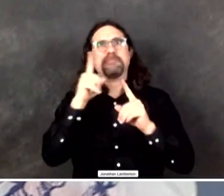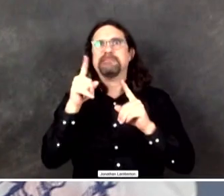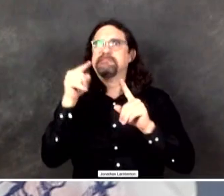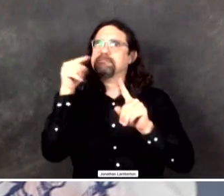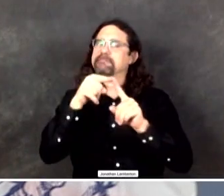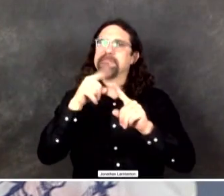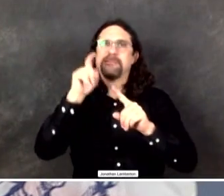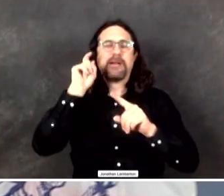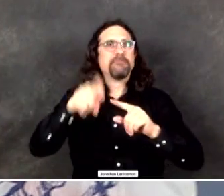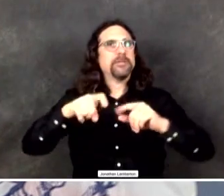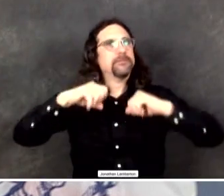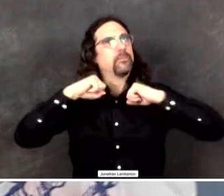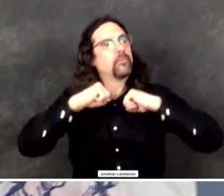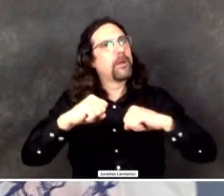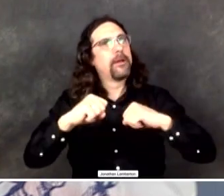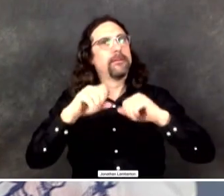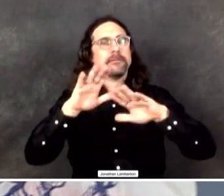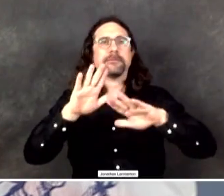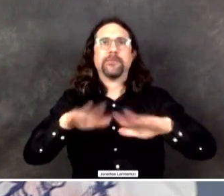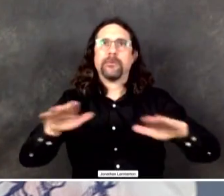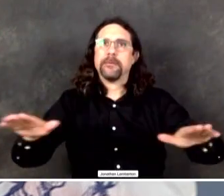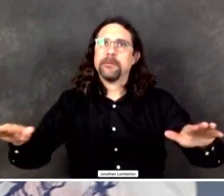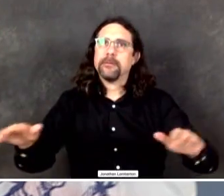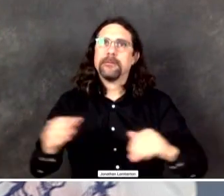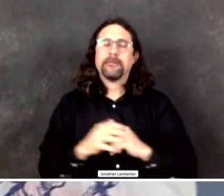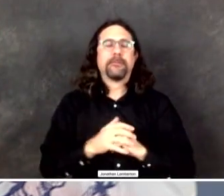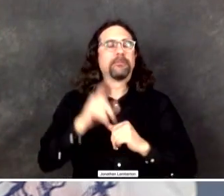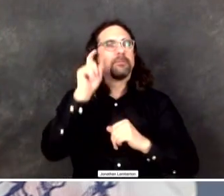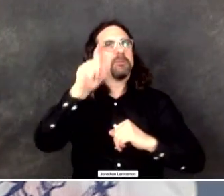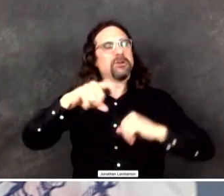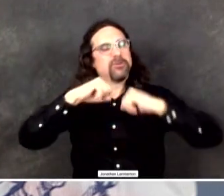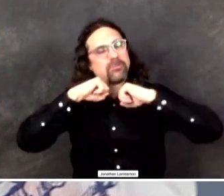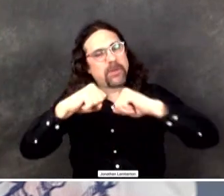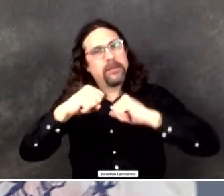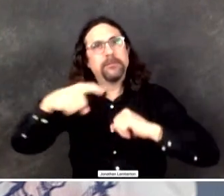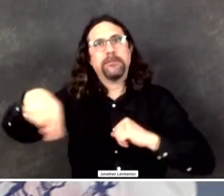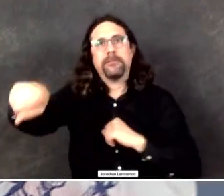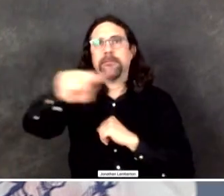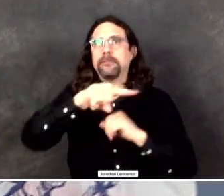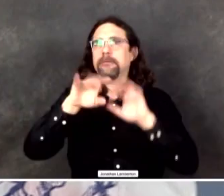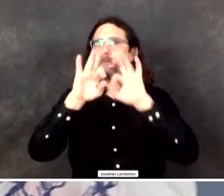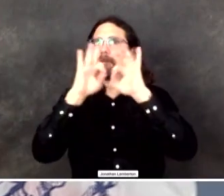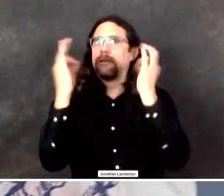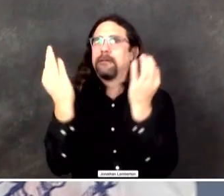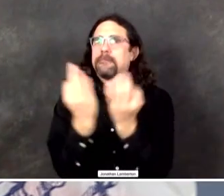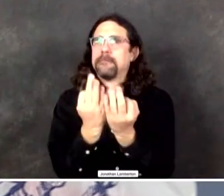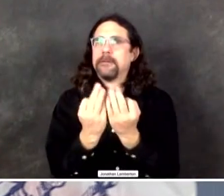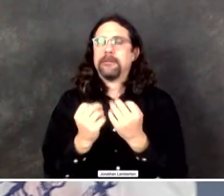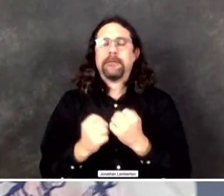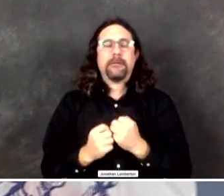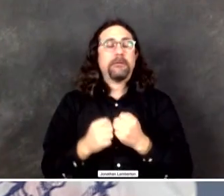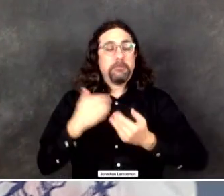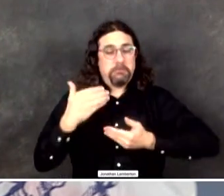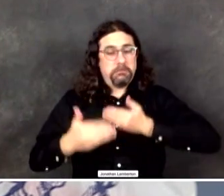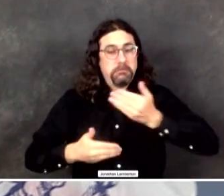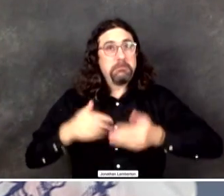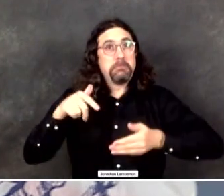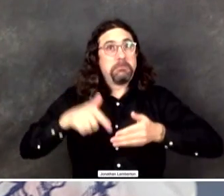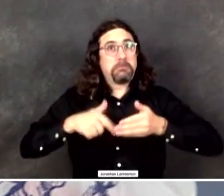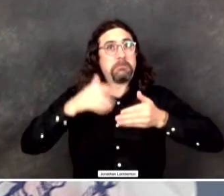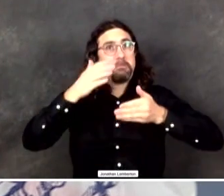get to that point where we can start to turn the page and work towards a day when we get back to some kind of